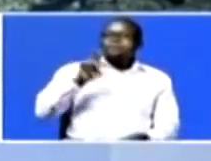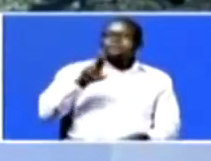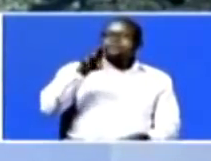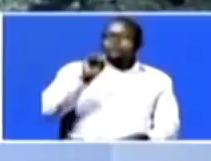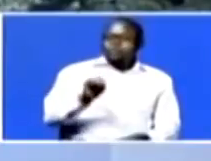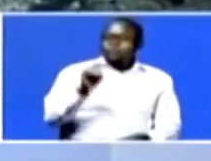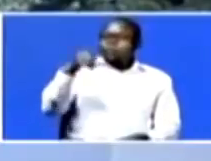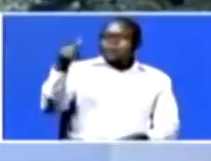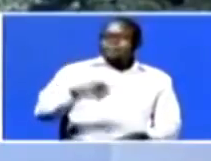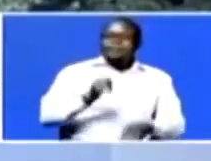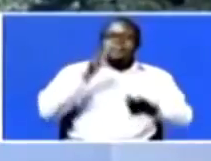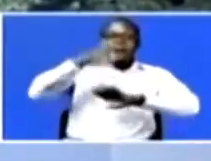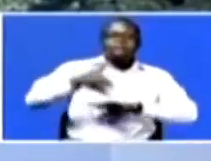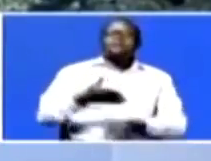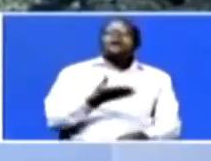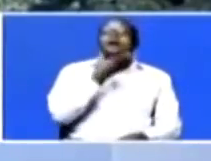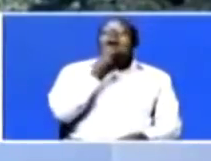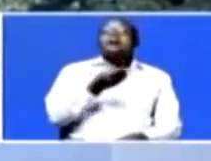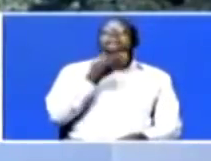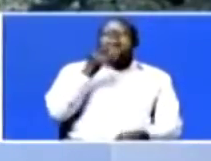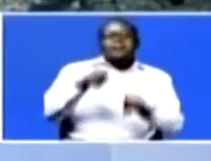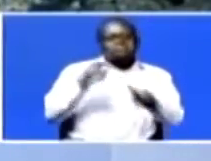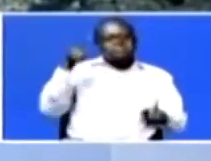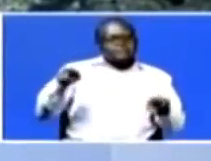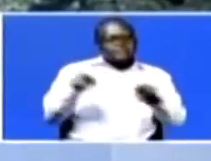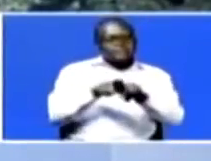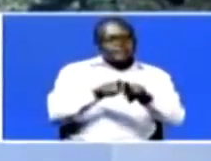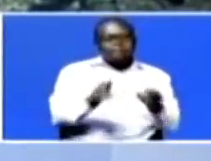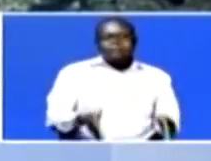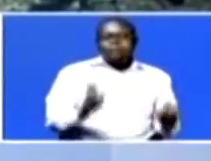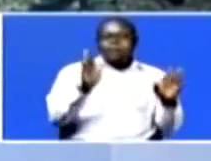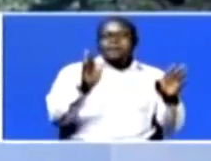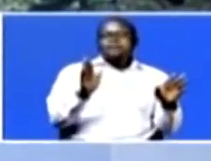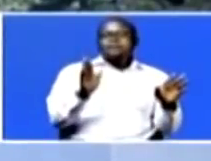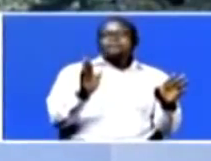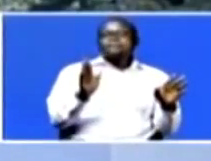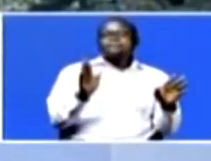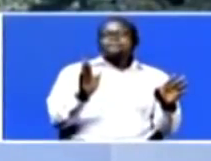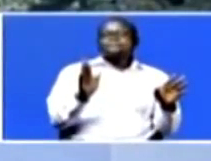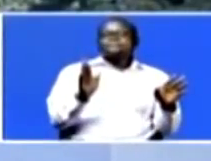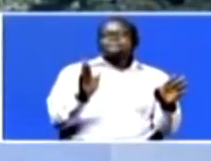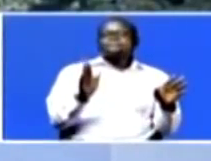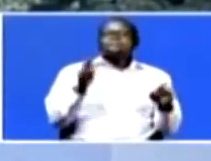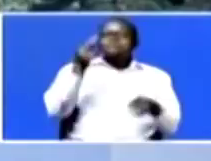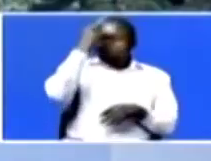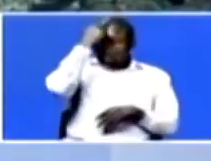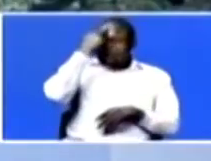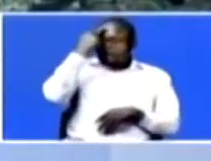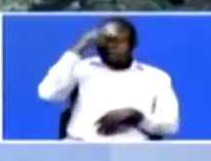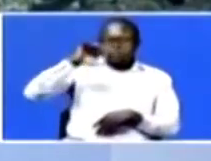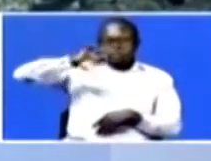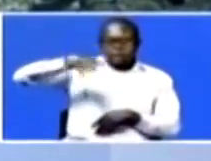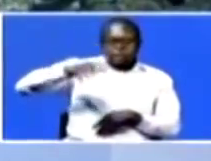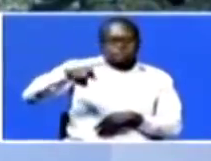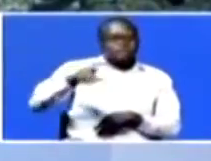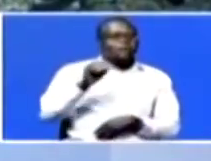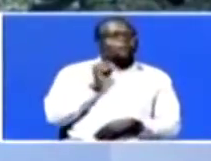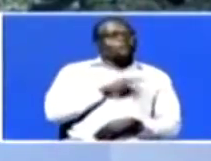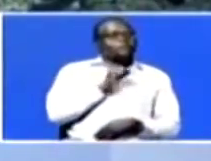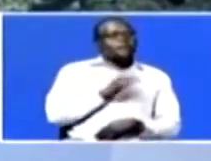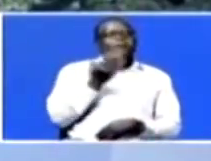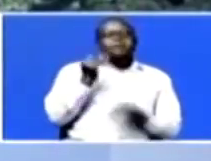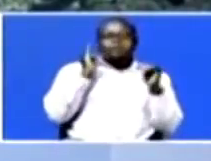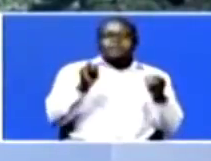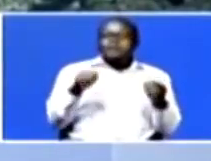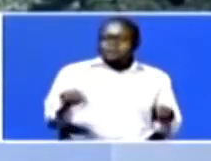barely a month after a man was killed in a similar manner in Olposimoru, Narok County, and has raised fears of